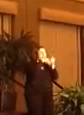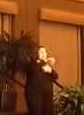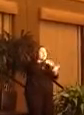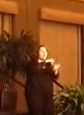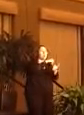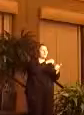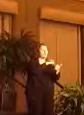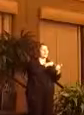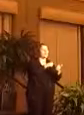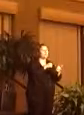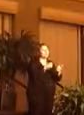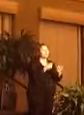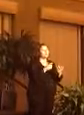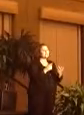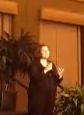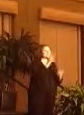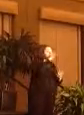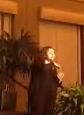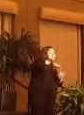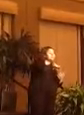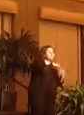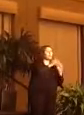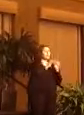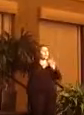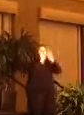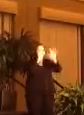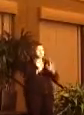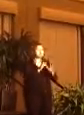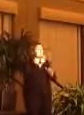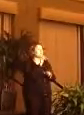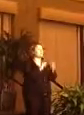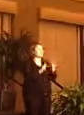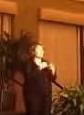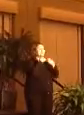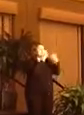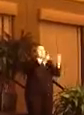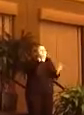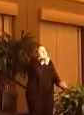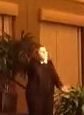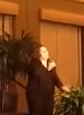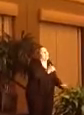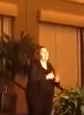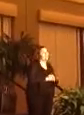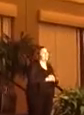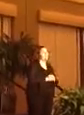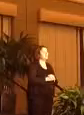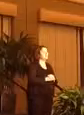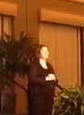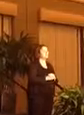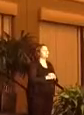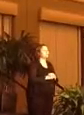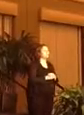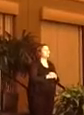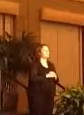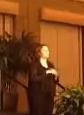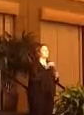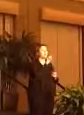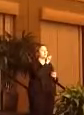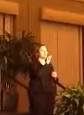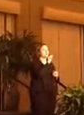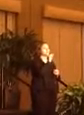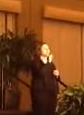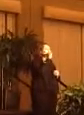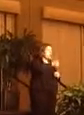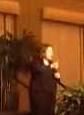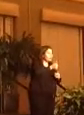those extraordinary but ordinary things that gay people do every day. And tomorrow, of course, is National Coming